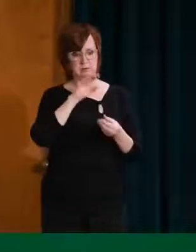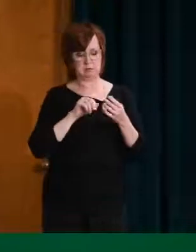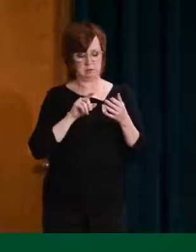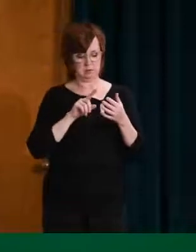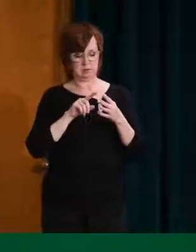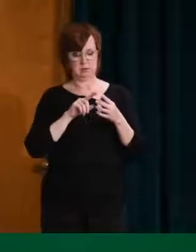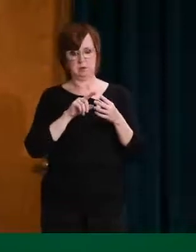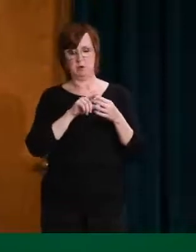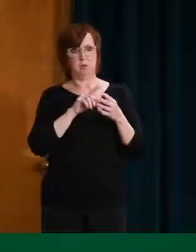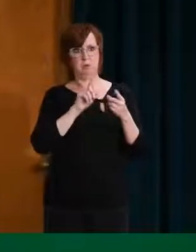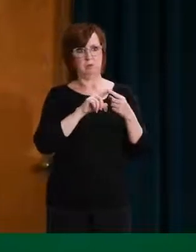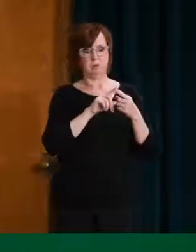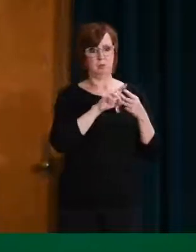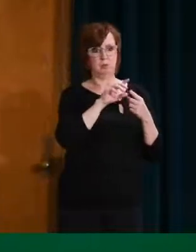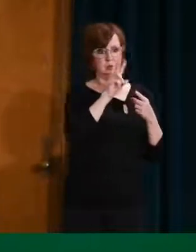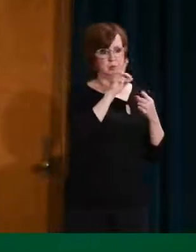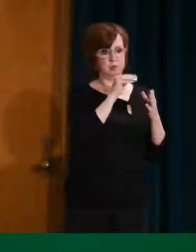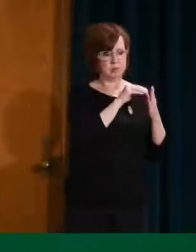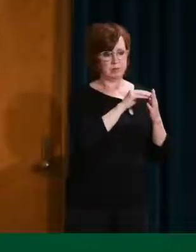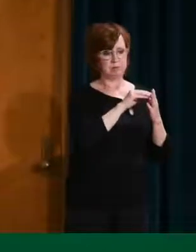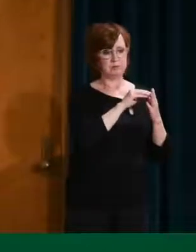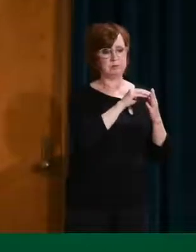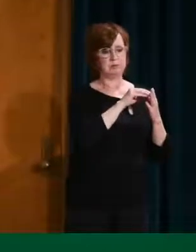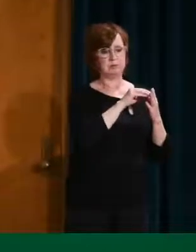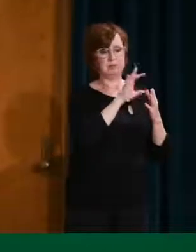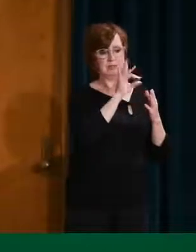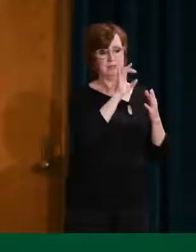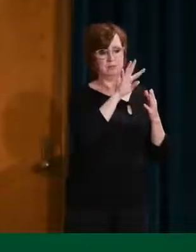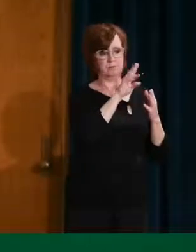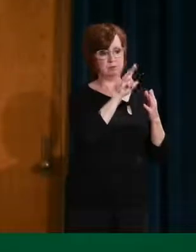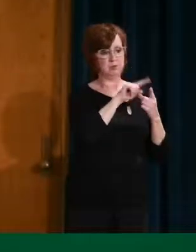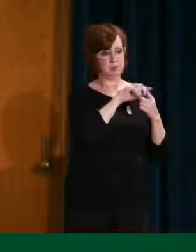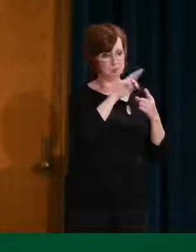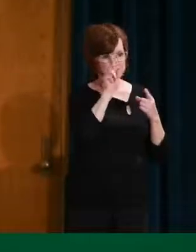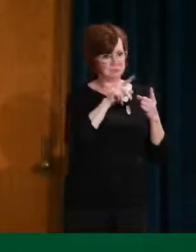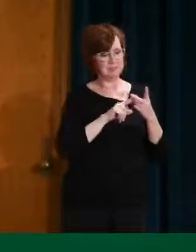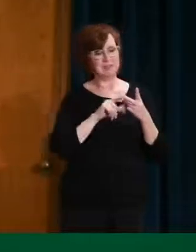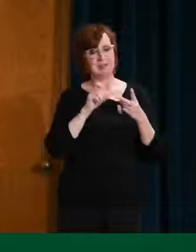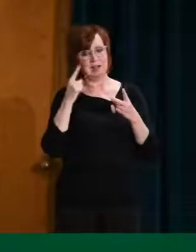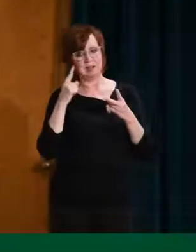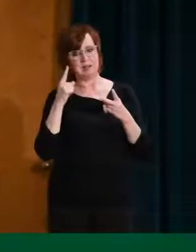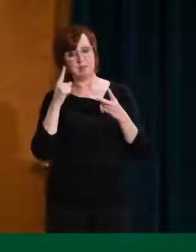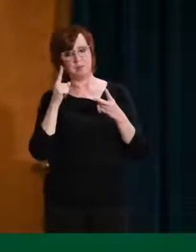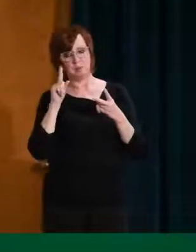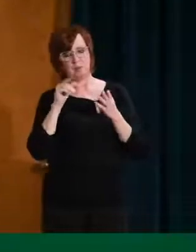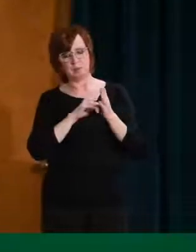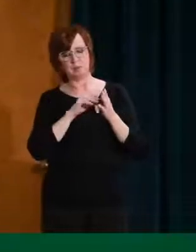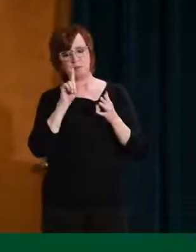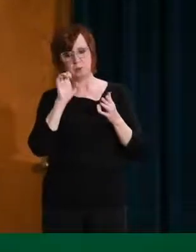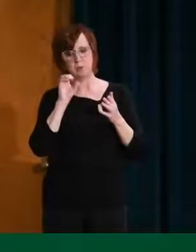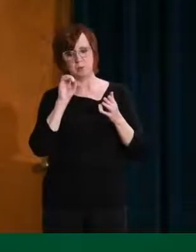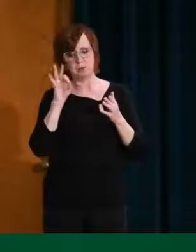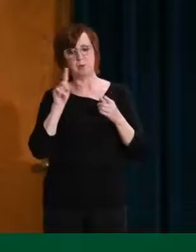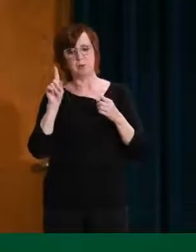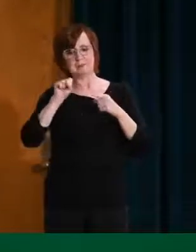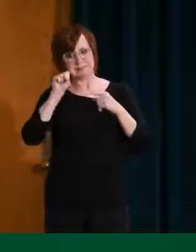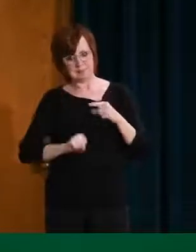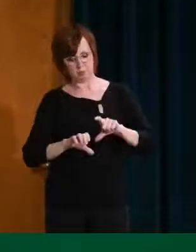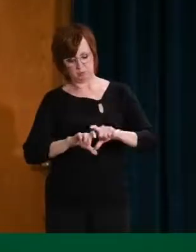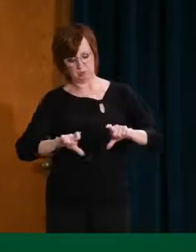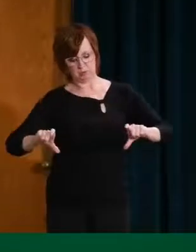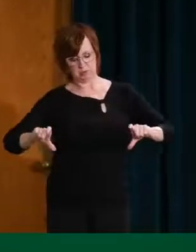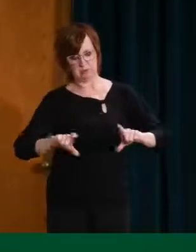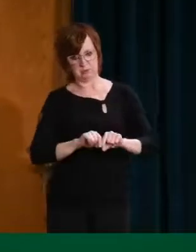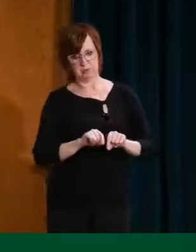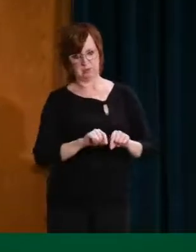2,842 in Regina, 1,109 in the south. So these numbers may not be updated every day. It takes a bit of time